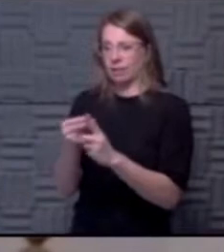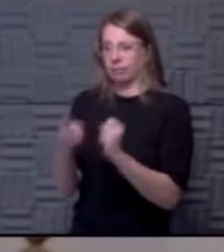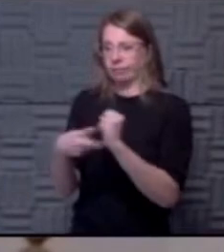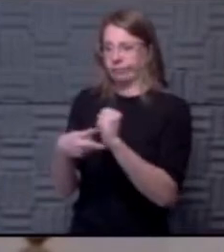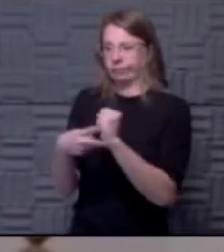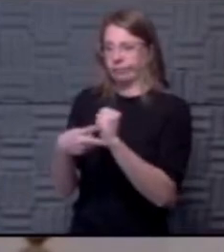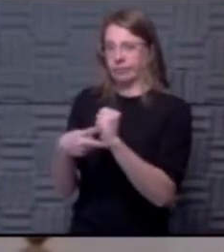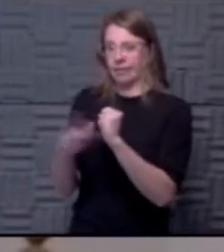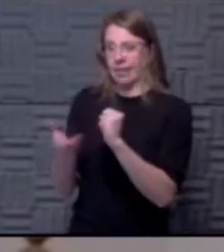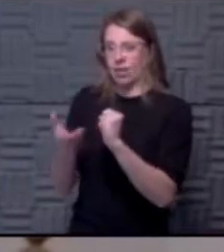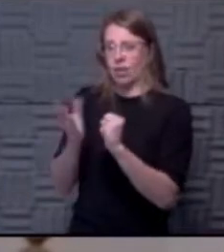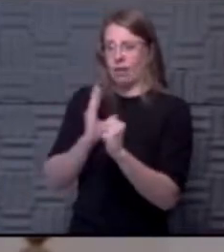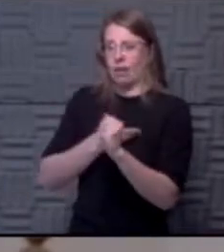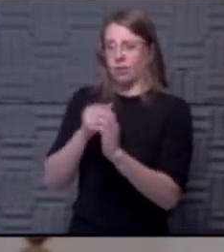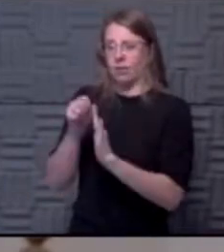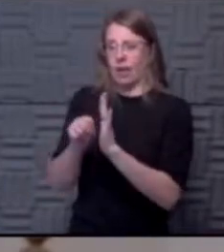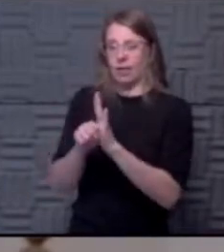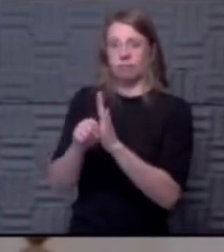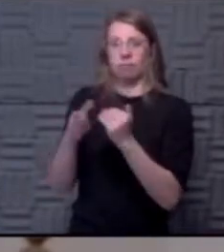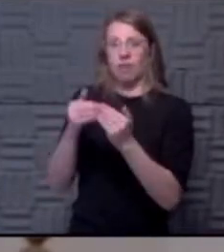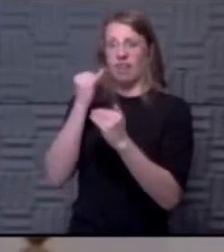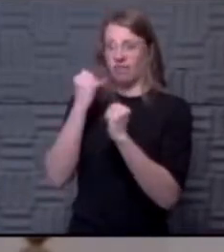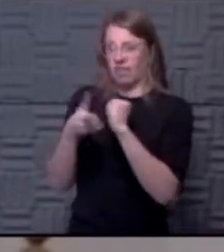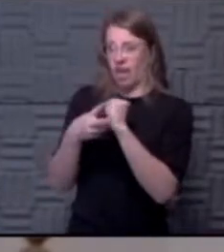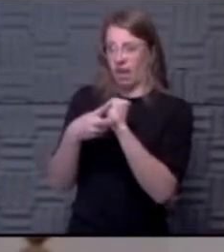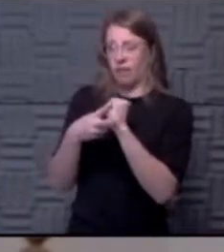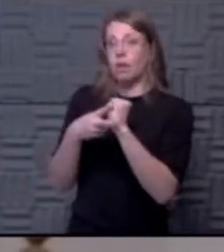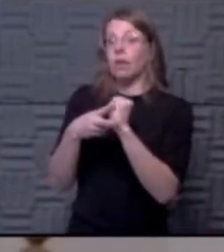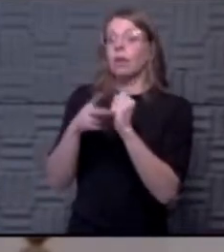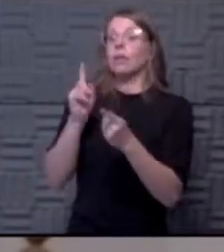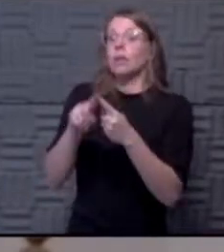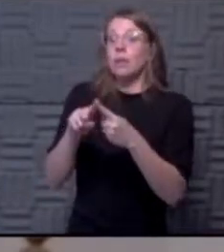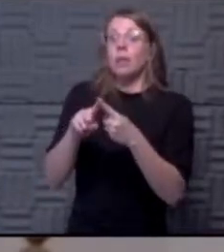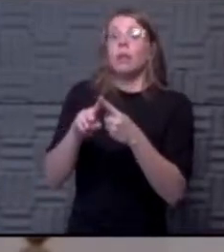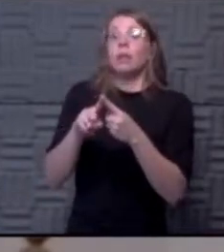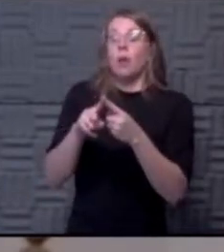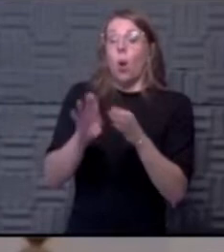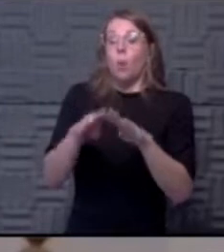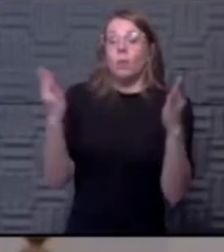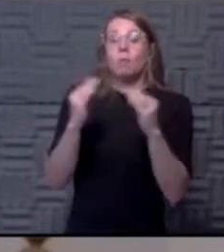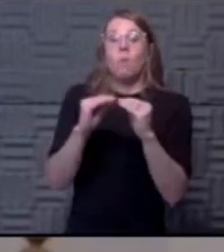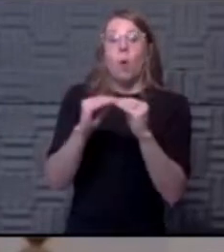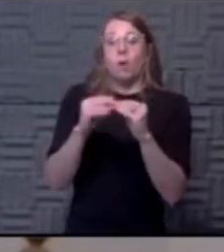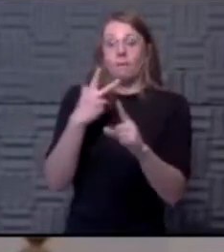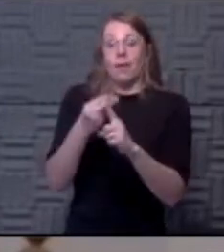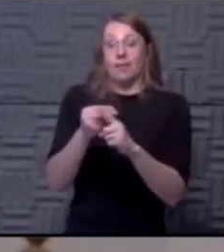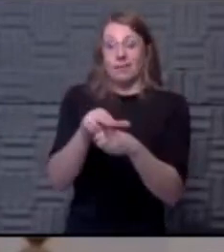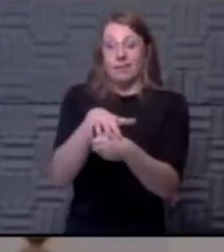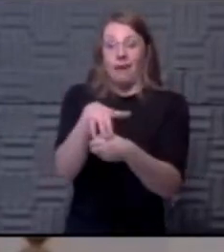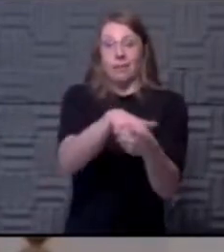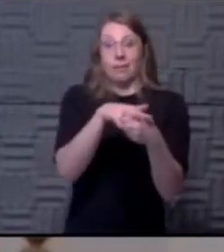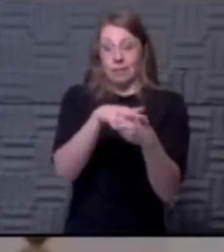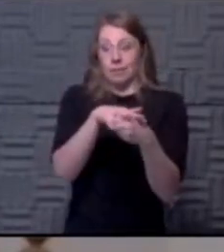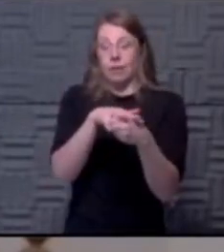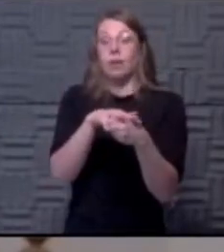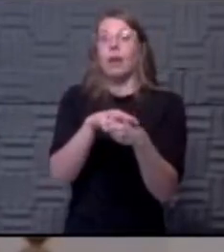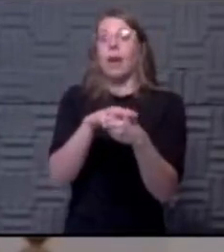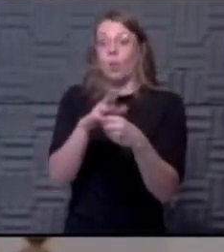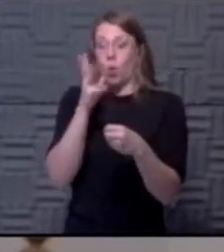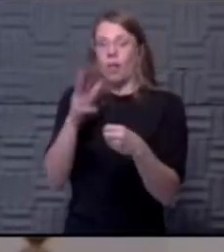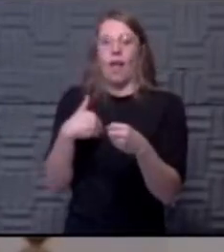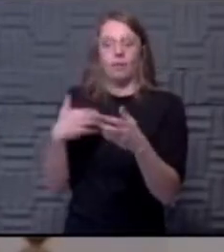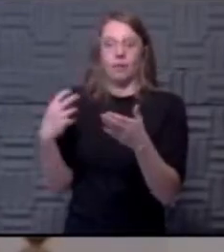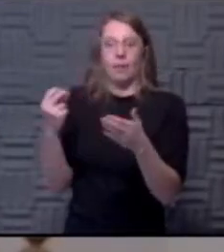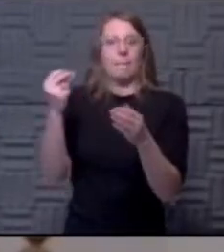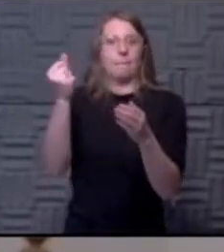in inventory, until we can increase the vaccination sites. We are going to do a lot of additional provider